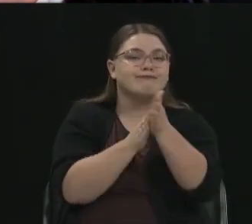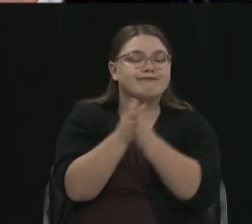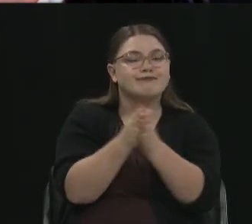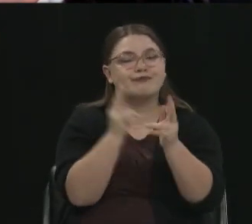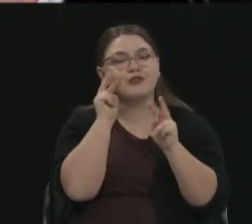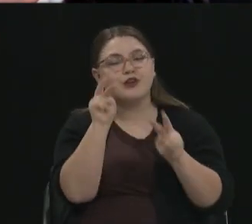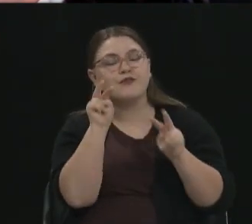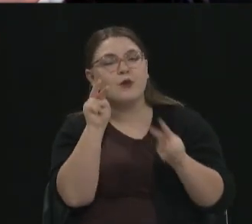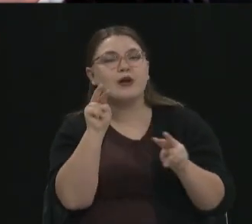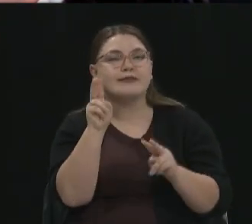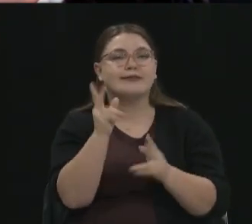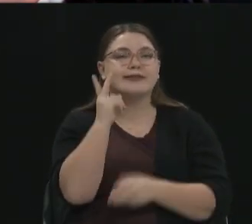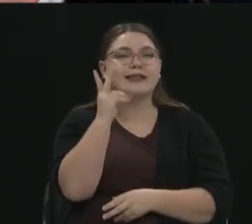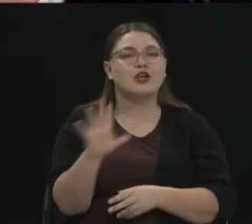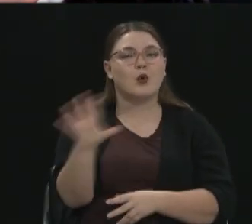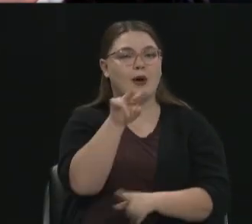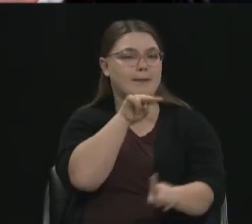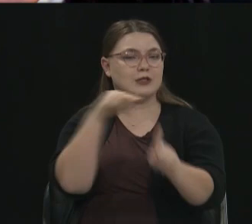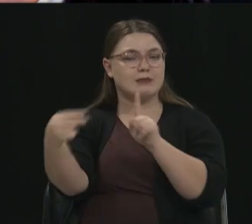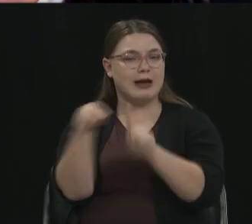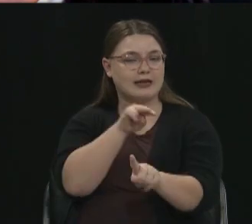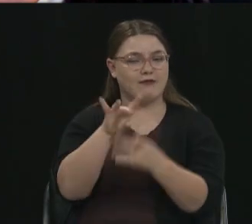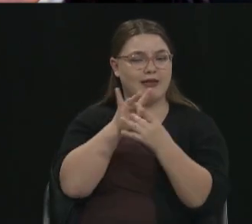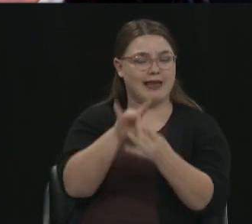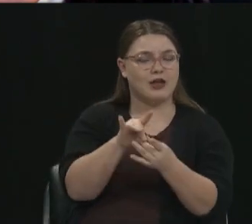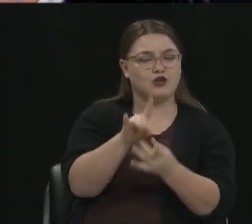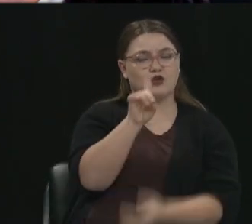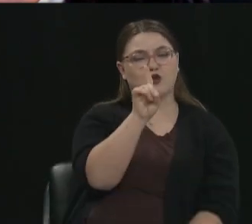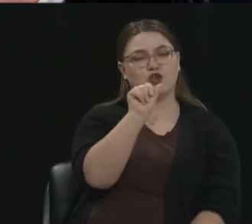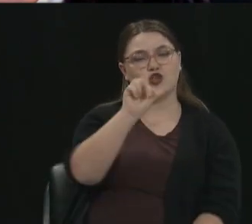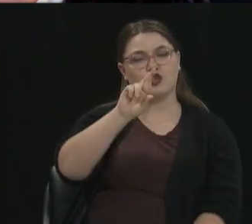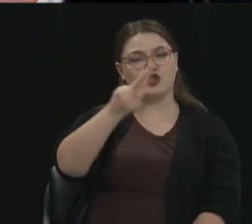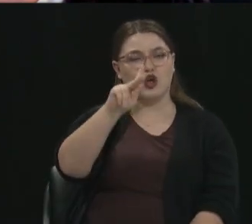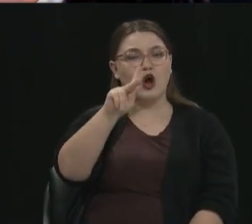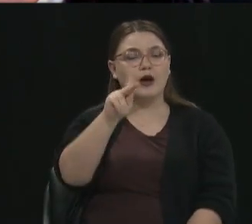on really how dark money is influencing our elections.